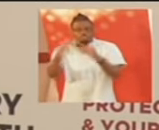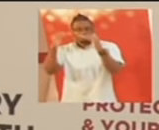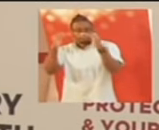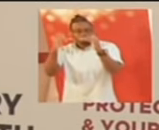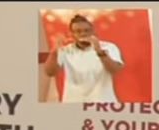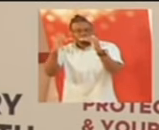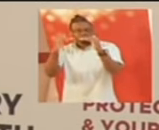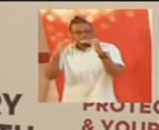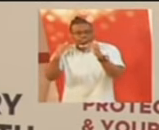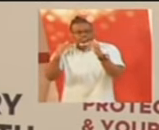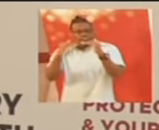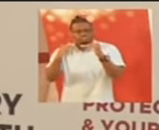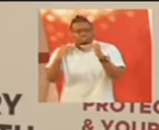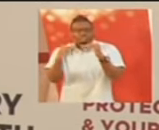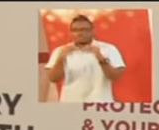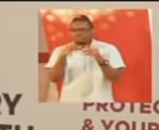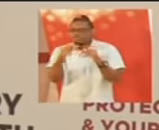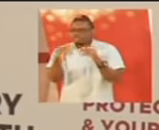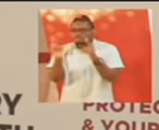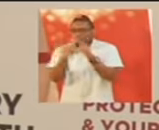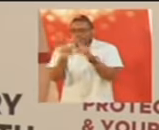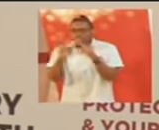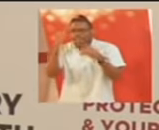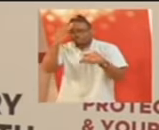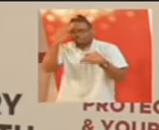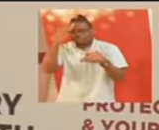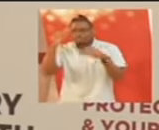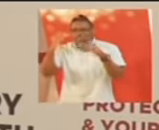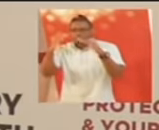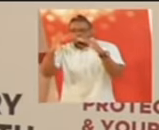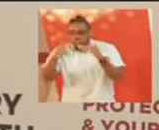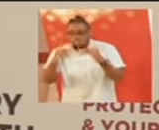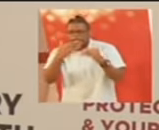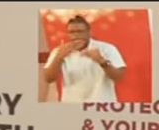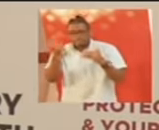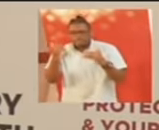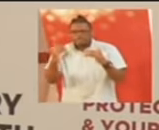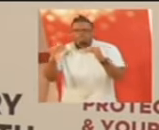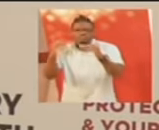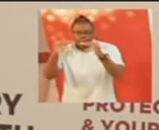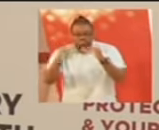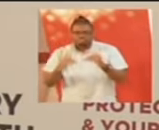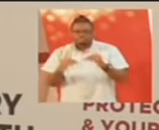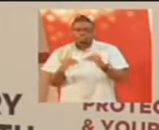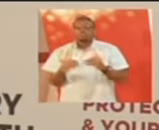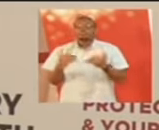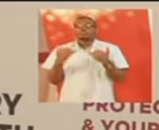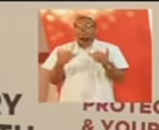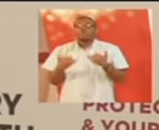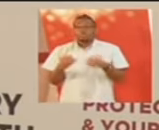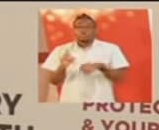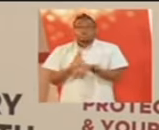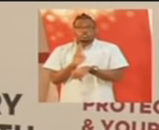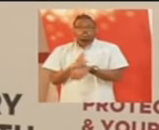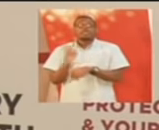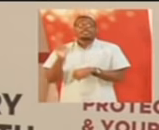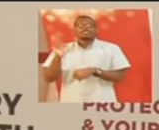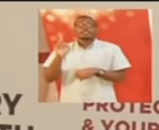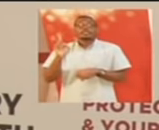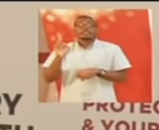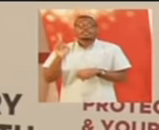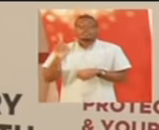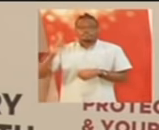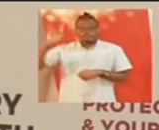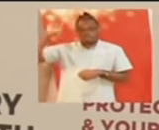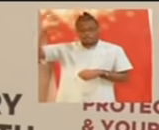they require isolation. And we have several step-down facilities. At present, we are using the Tobago facility in